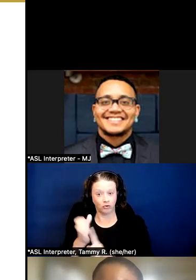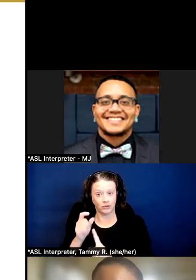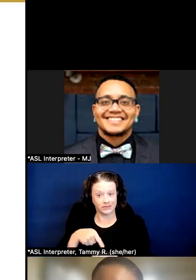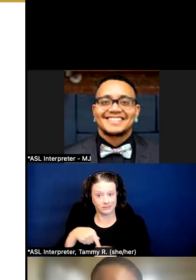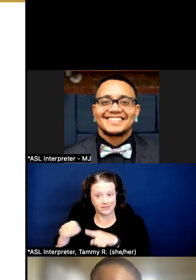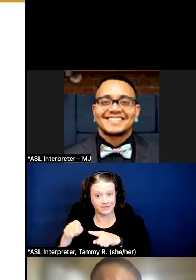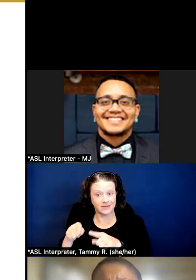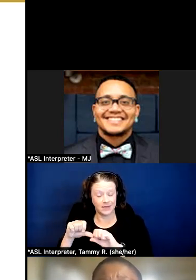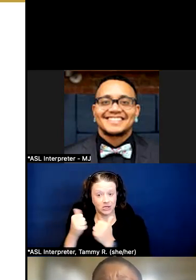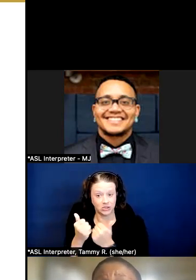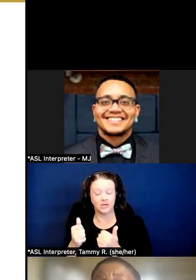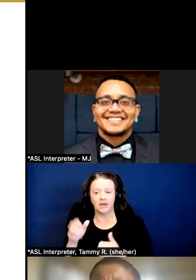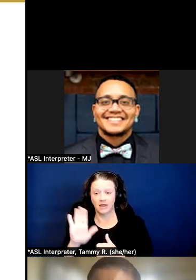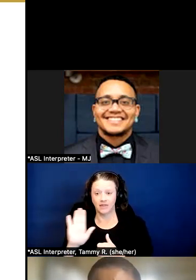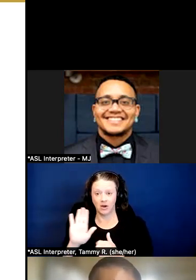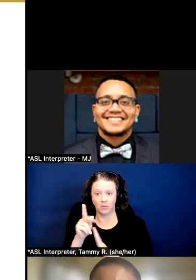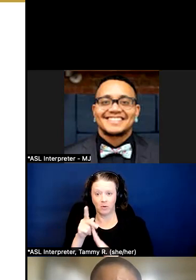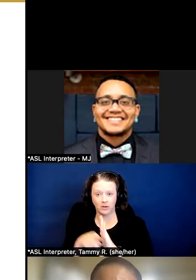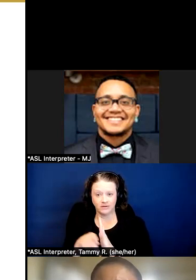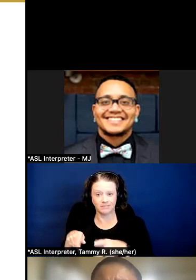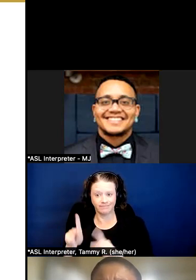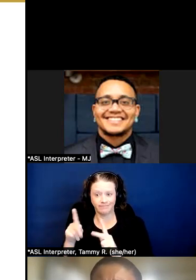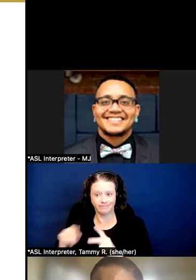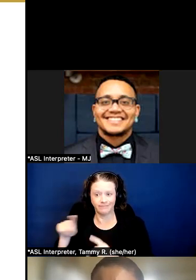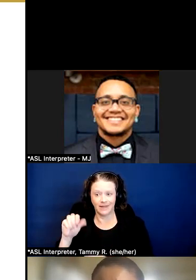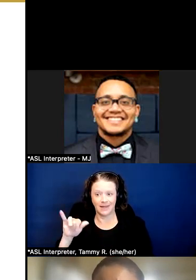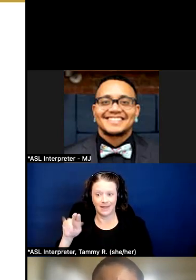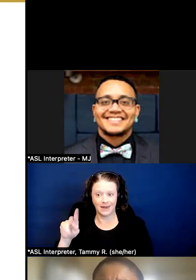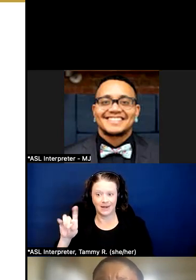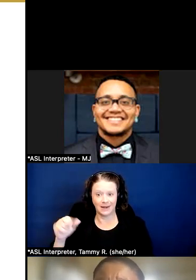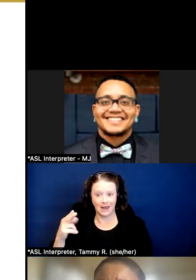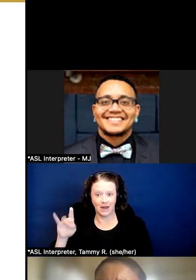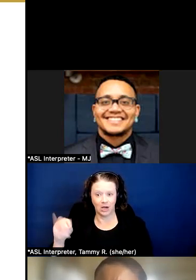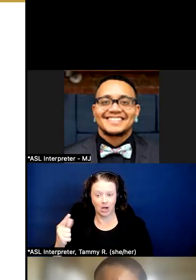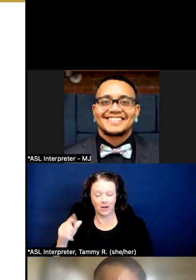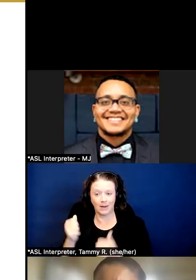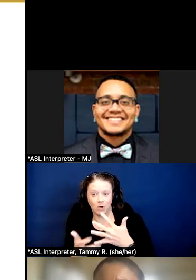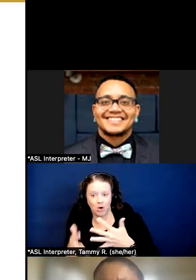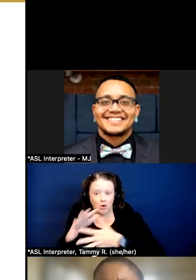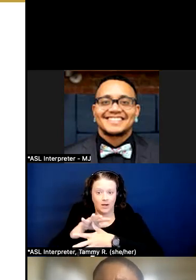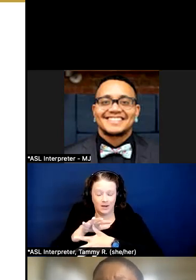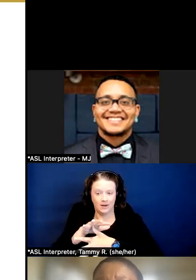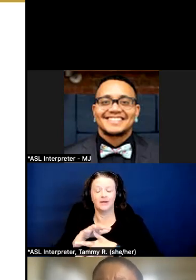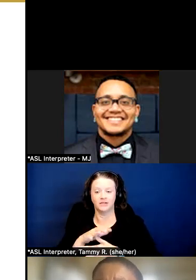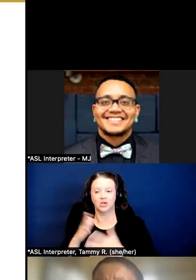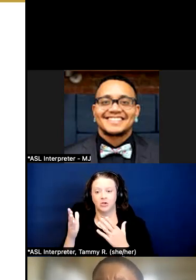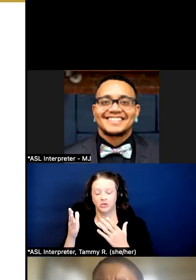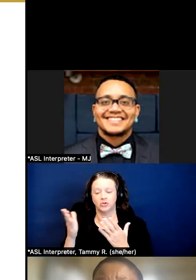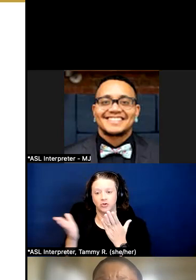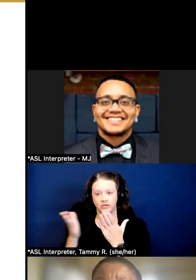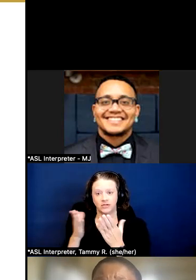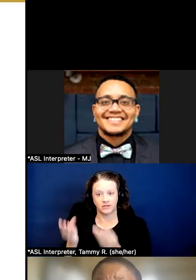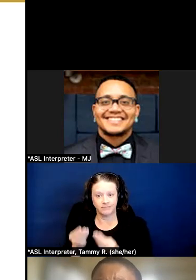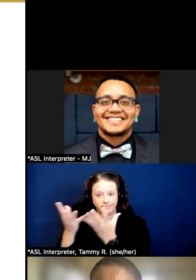policy allows Ainda Young to prioritize providing supportive services to Native persons from the Continuum of